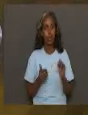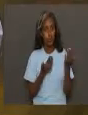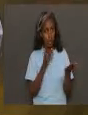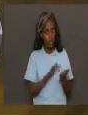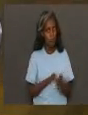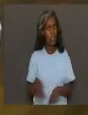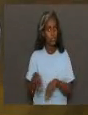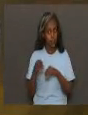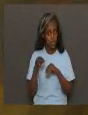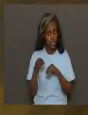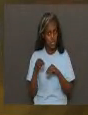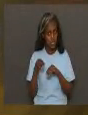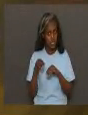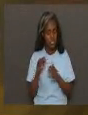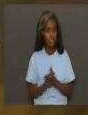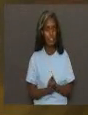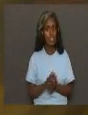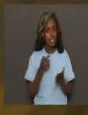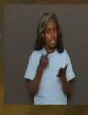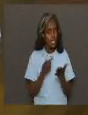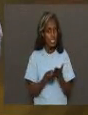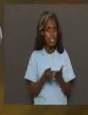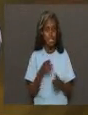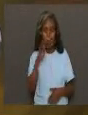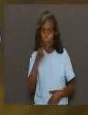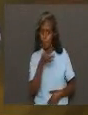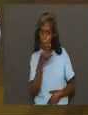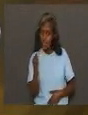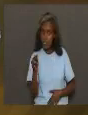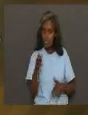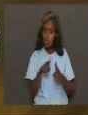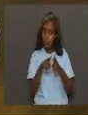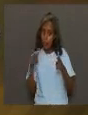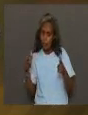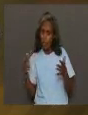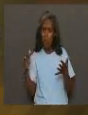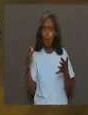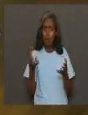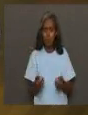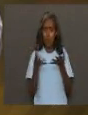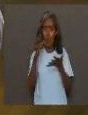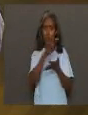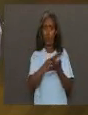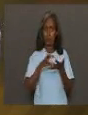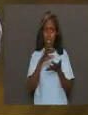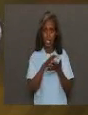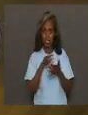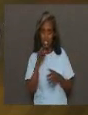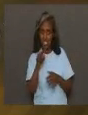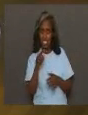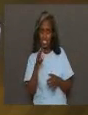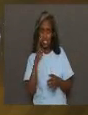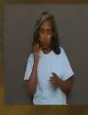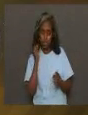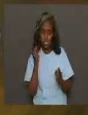Welcome back, students. This matrix was a bit more complicated. There was a